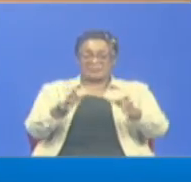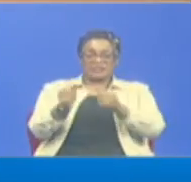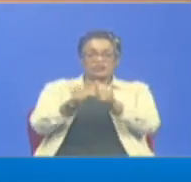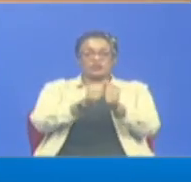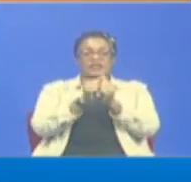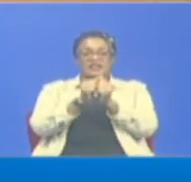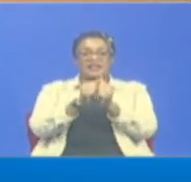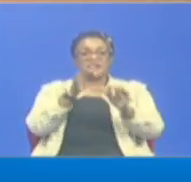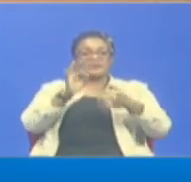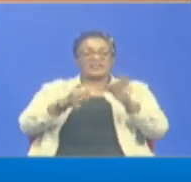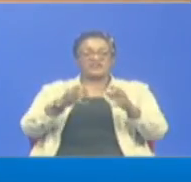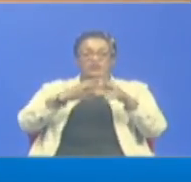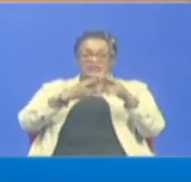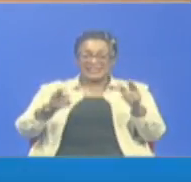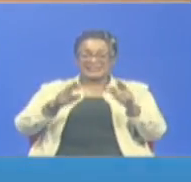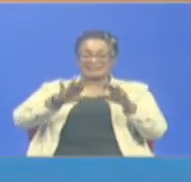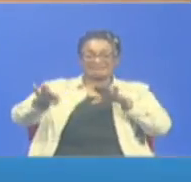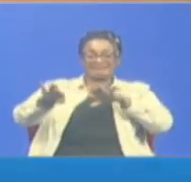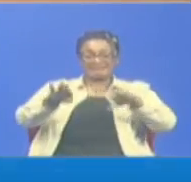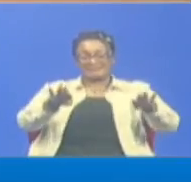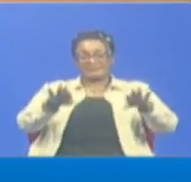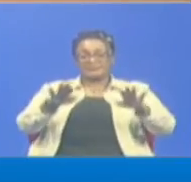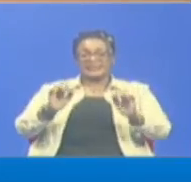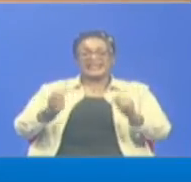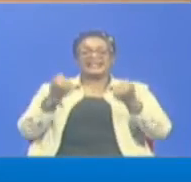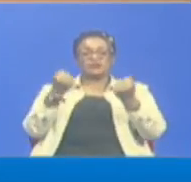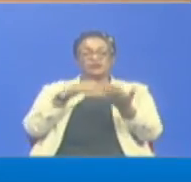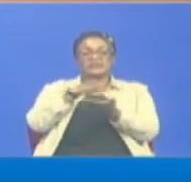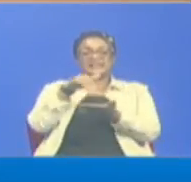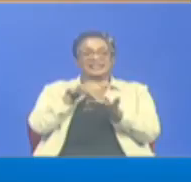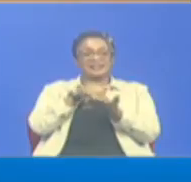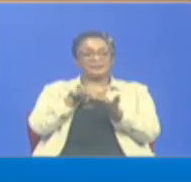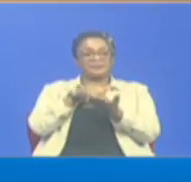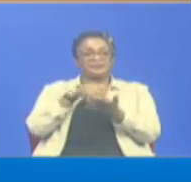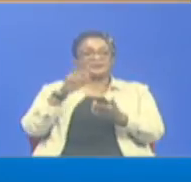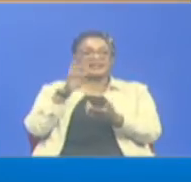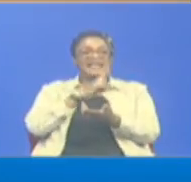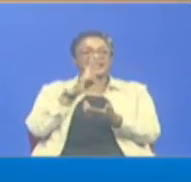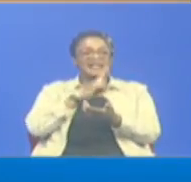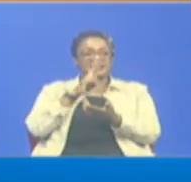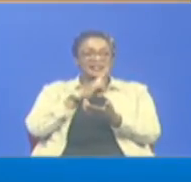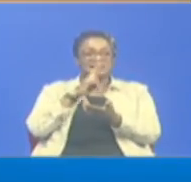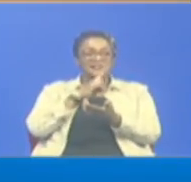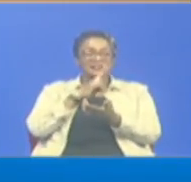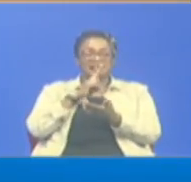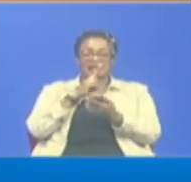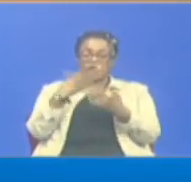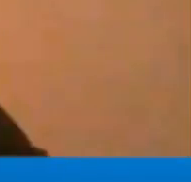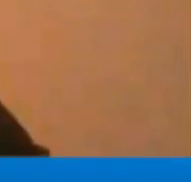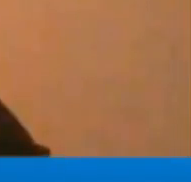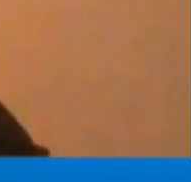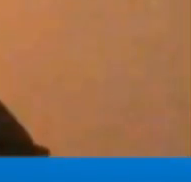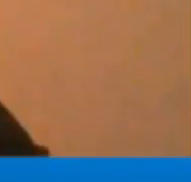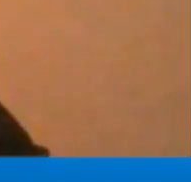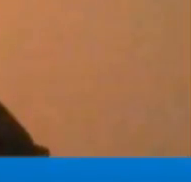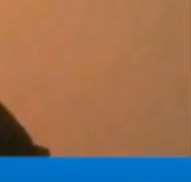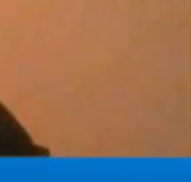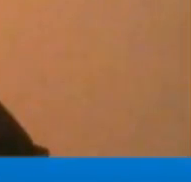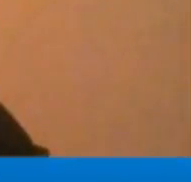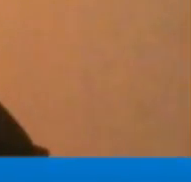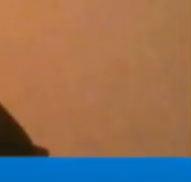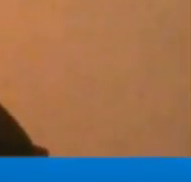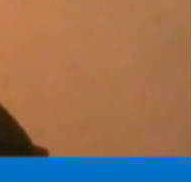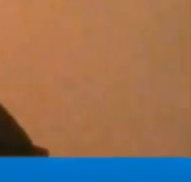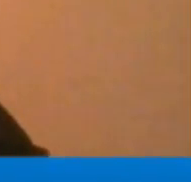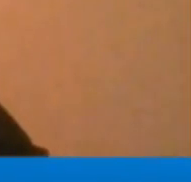now putting people into the rescue centers, the risk of the spread would be so much. Maybe the support that